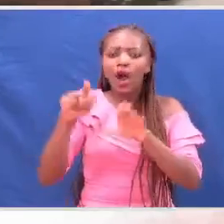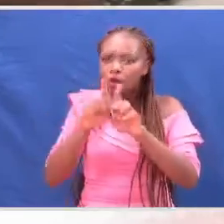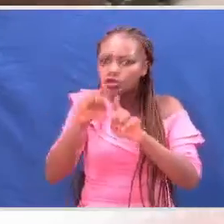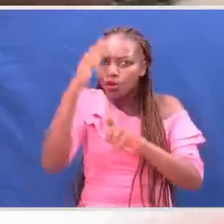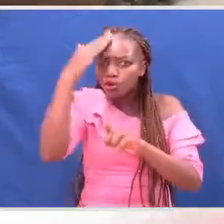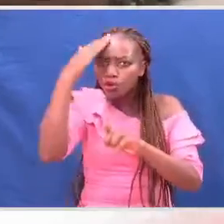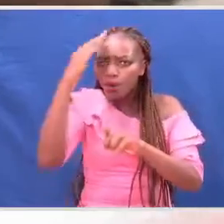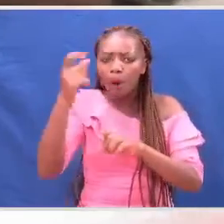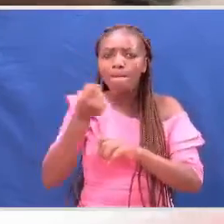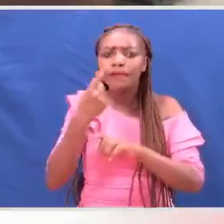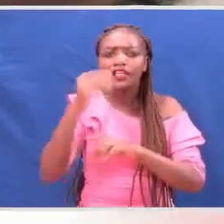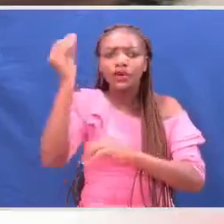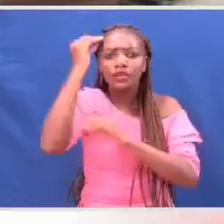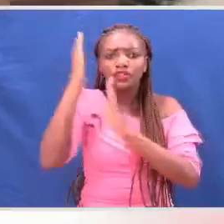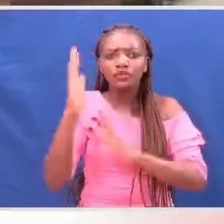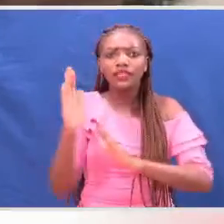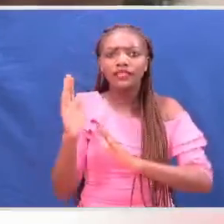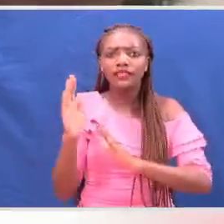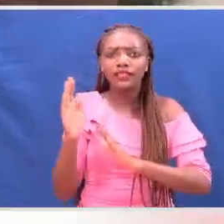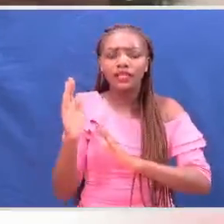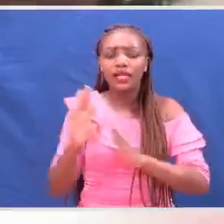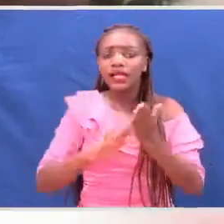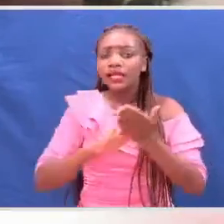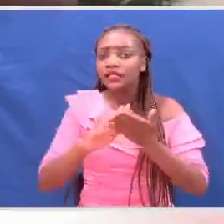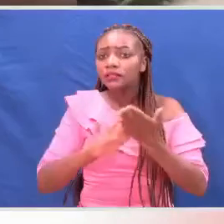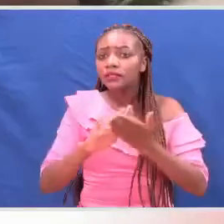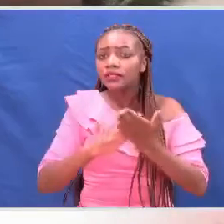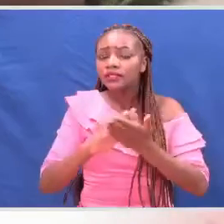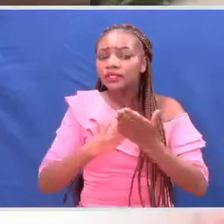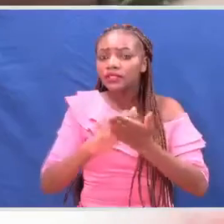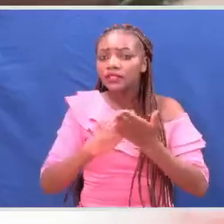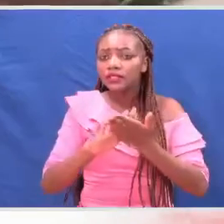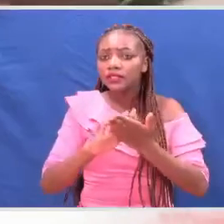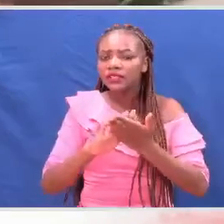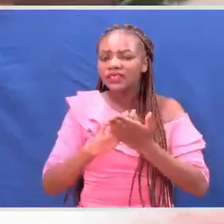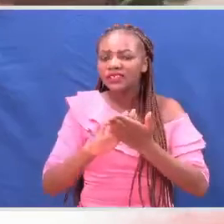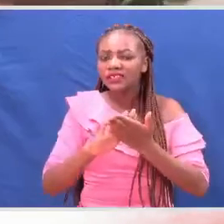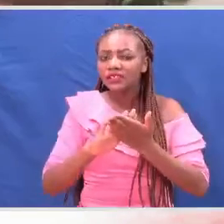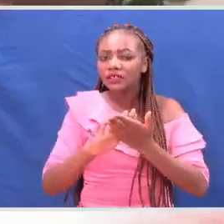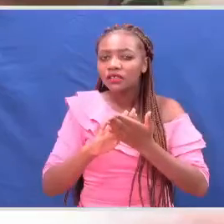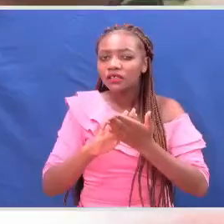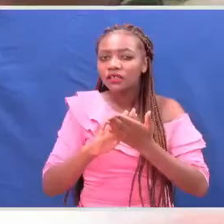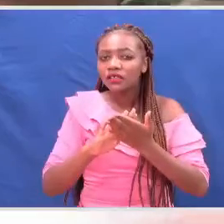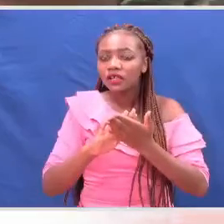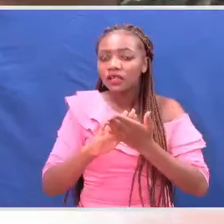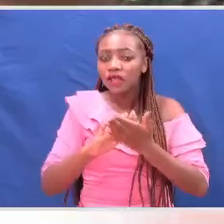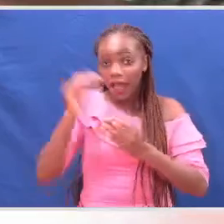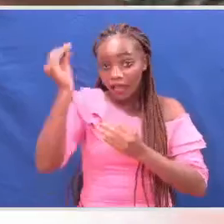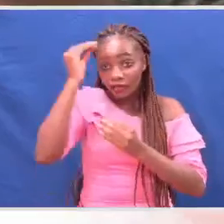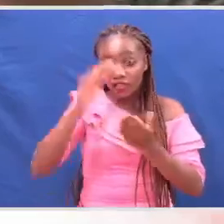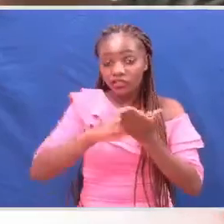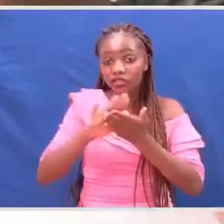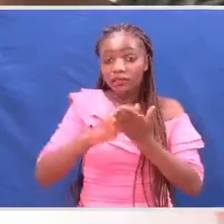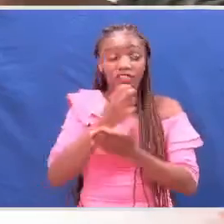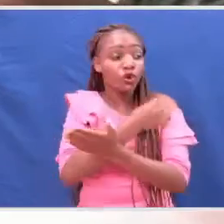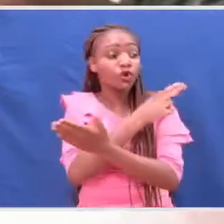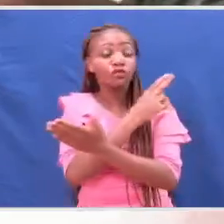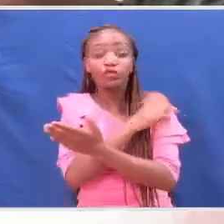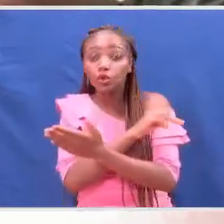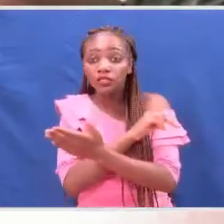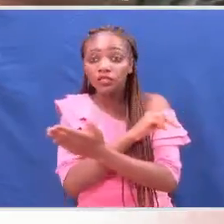medical students is largely based. Medical students studies is largely based on hospital,